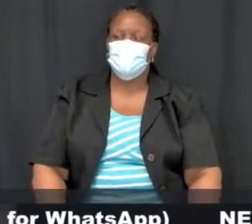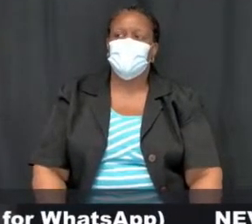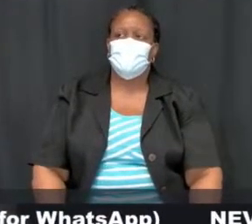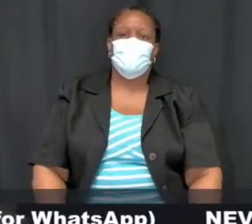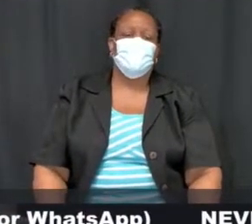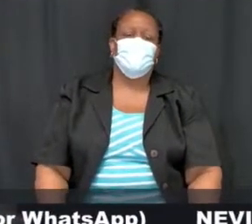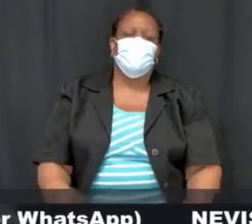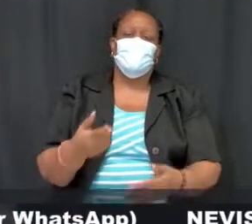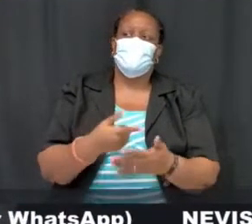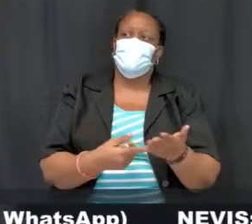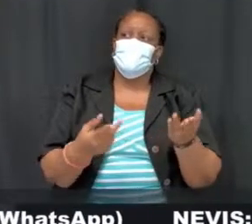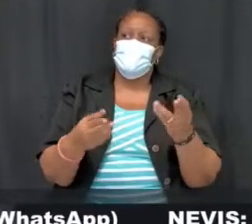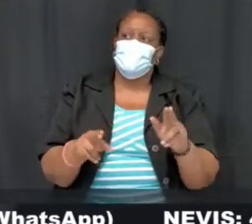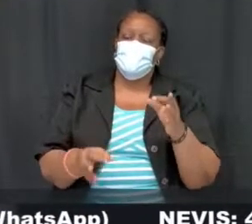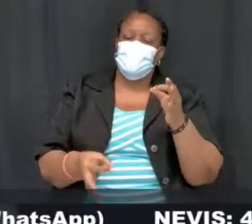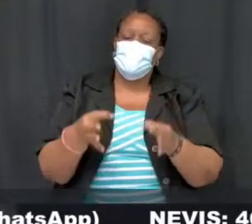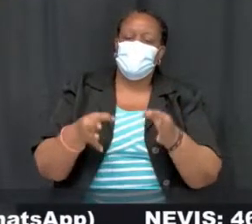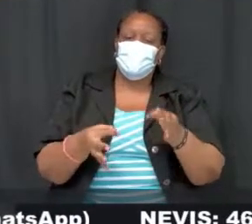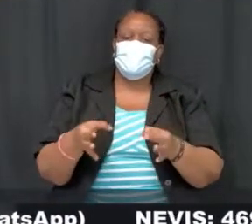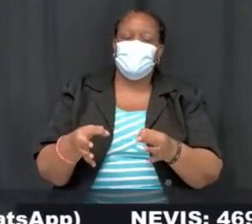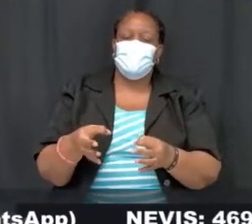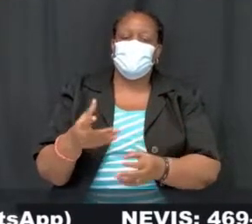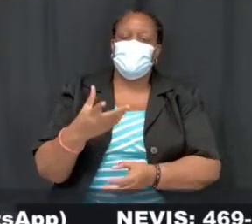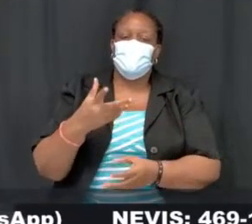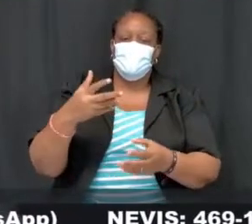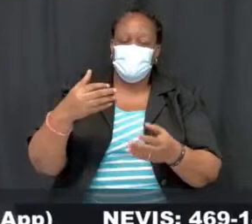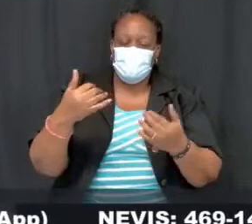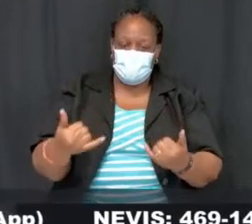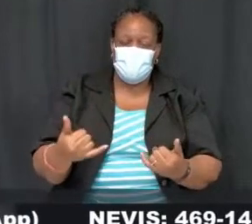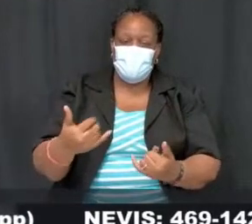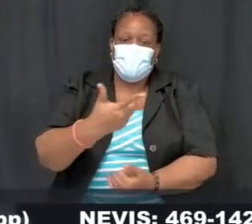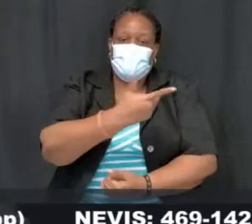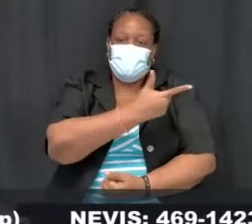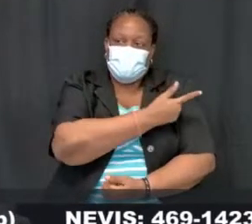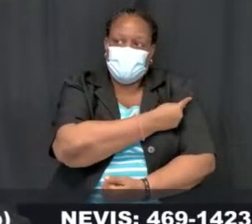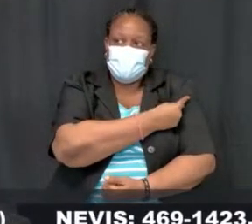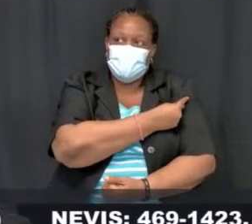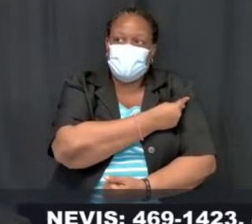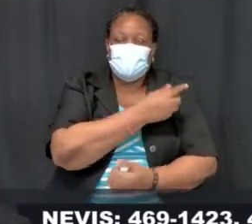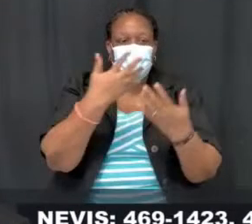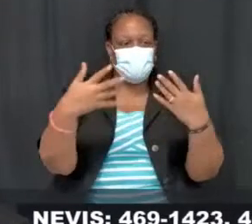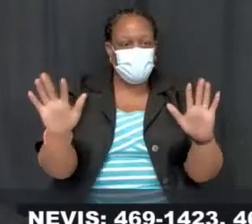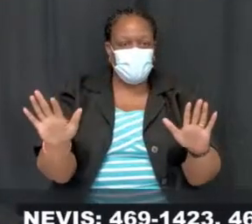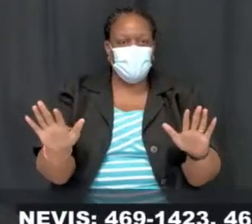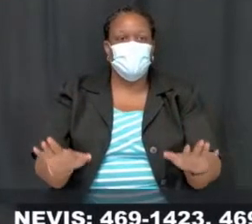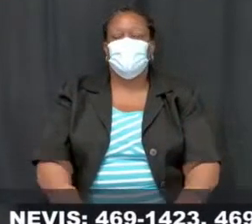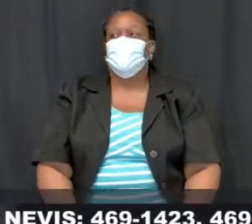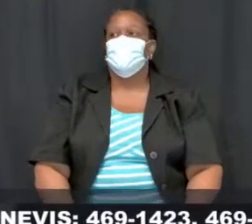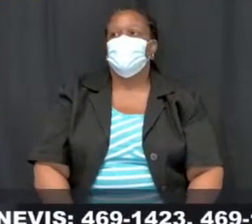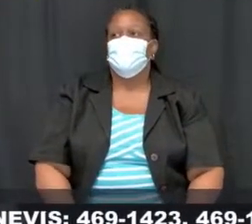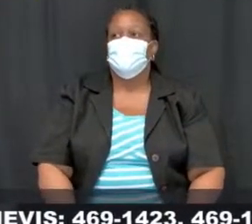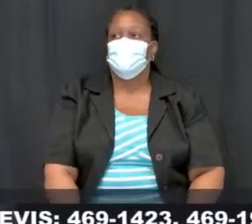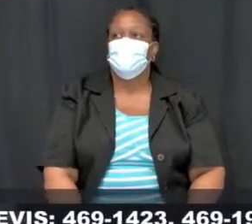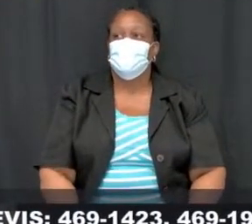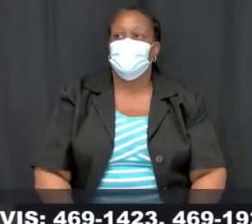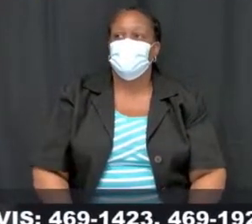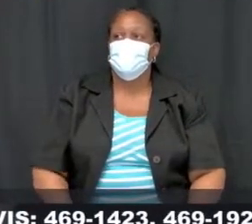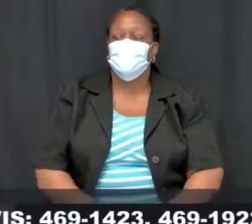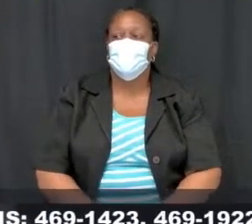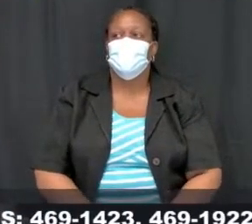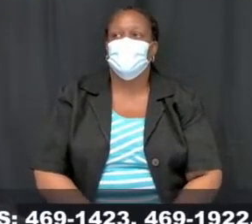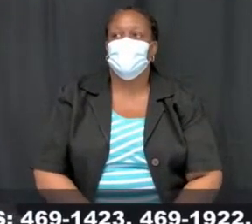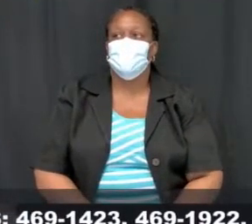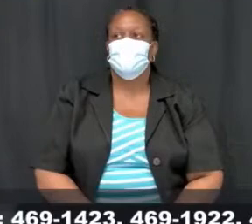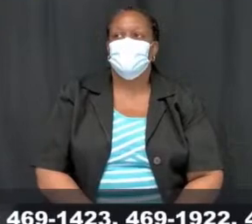AstraZeneca vaccine finishes before one gets his second shot, that is before the end of